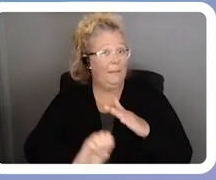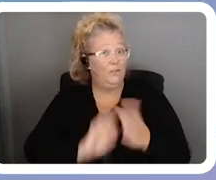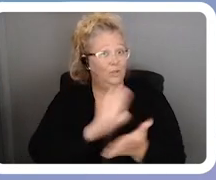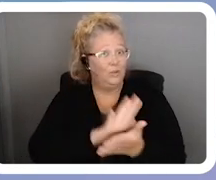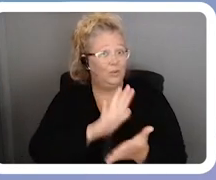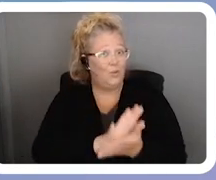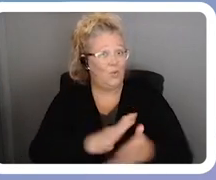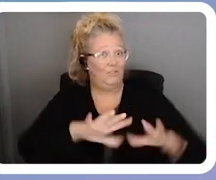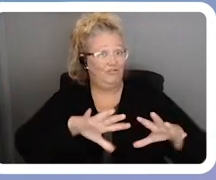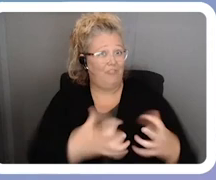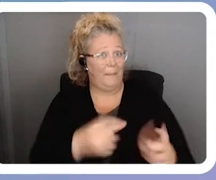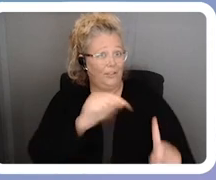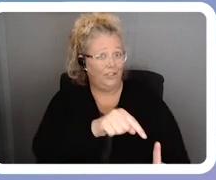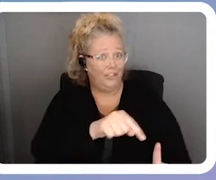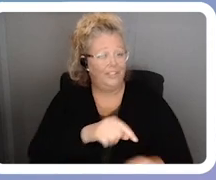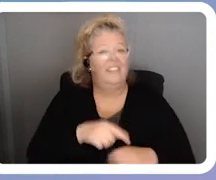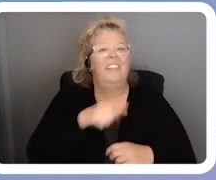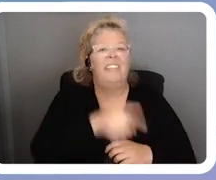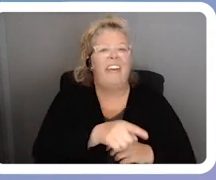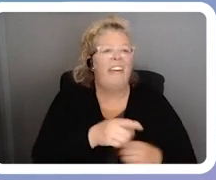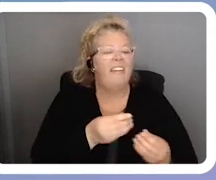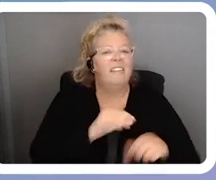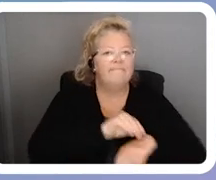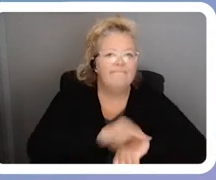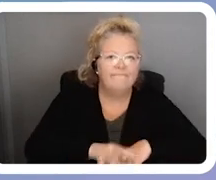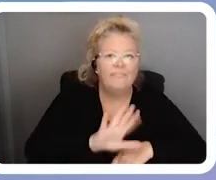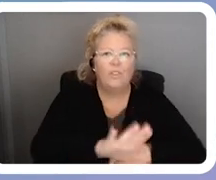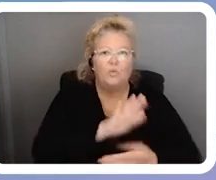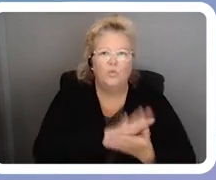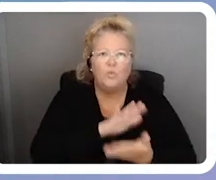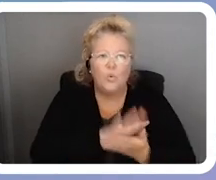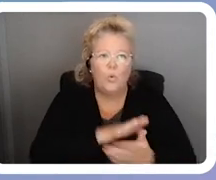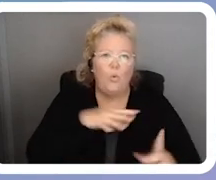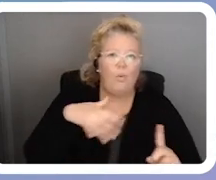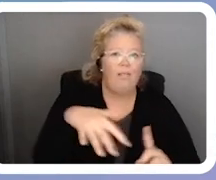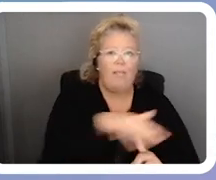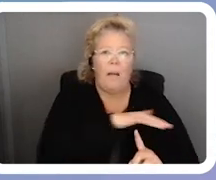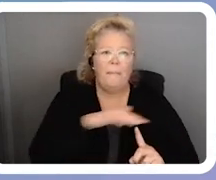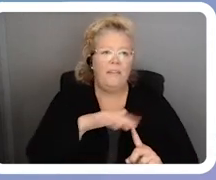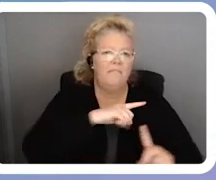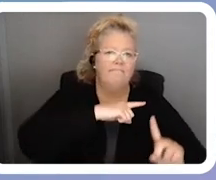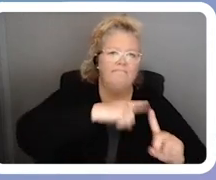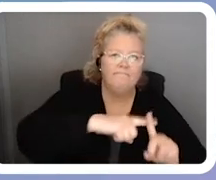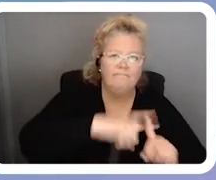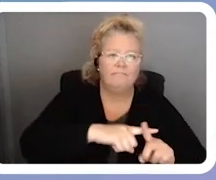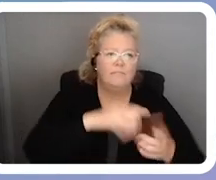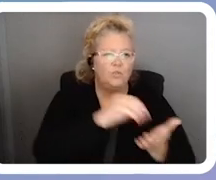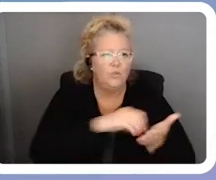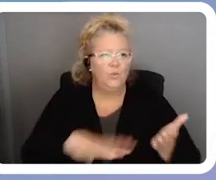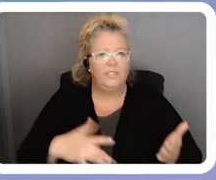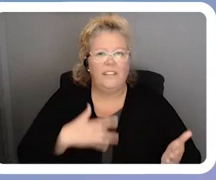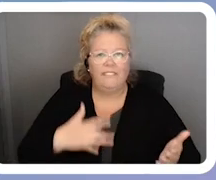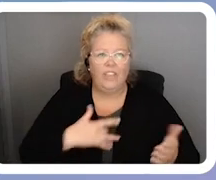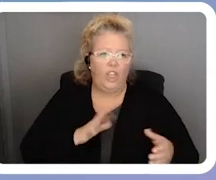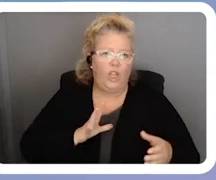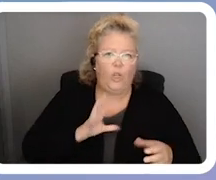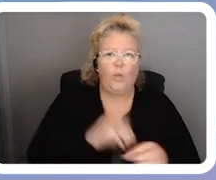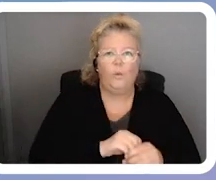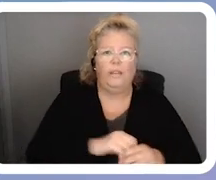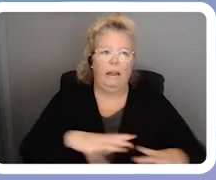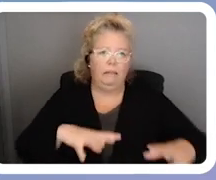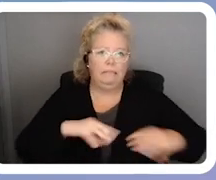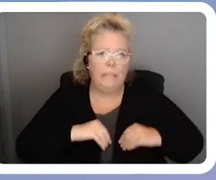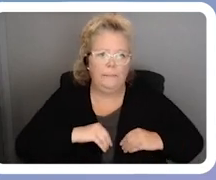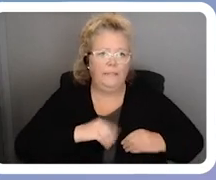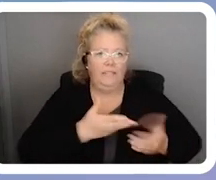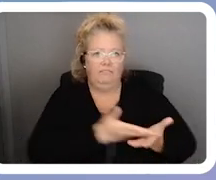Award. This chapter has created a positive school climate and culture where students feel included and accepted for who they